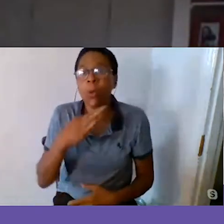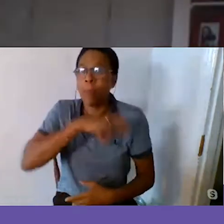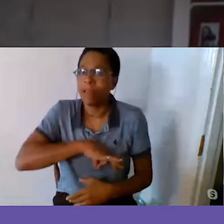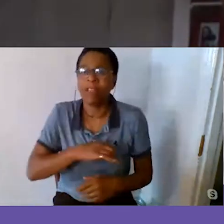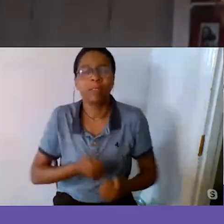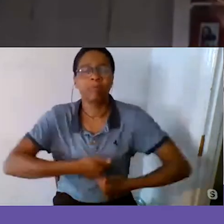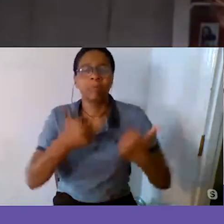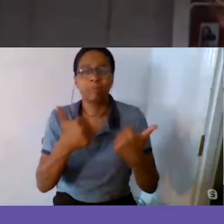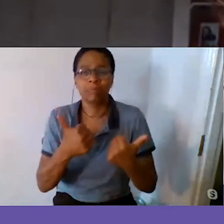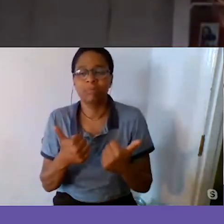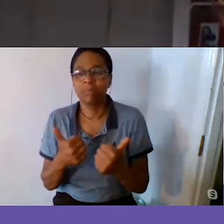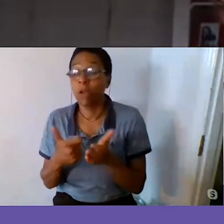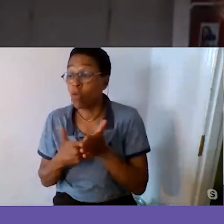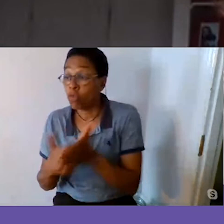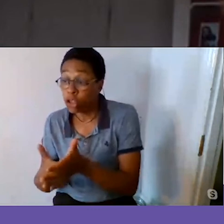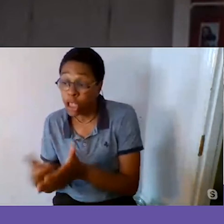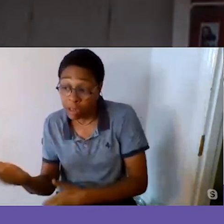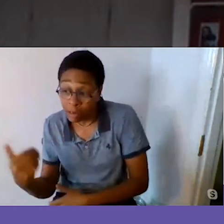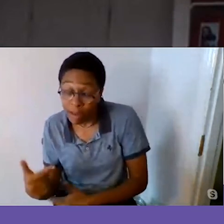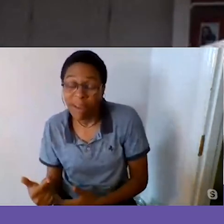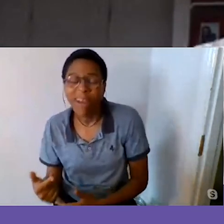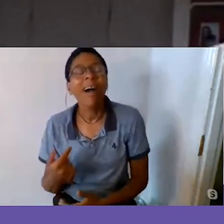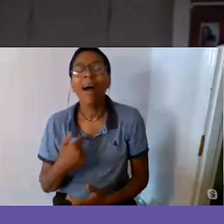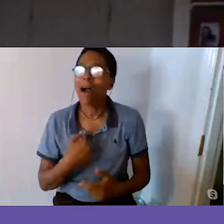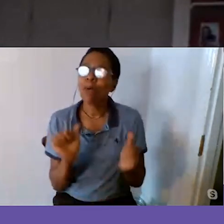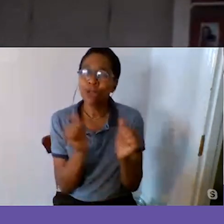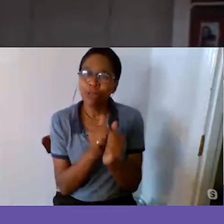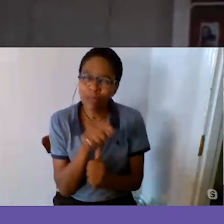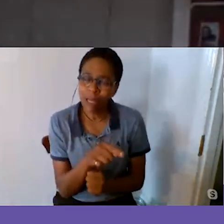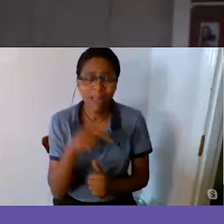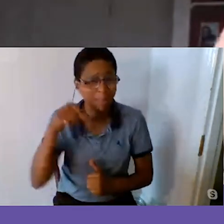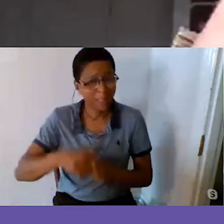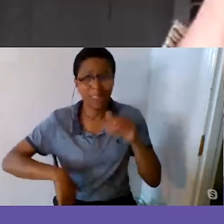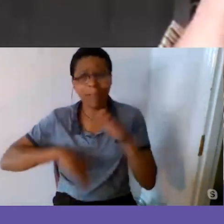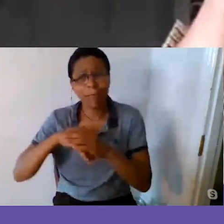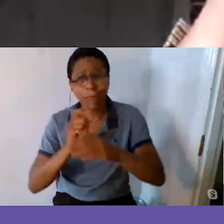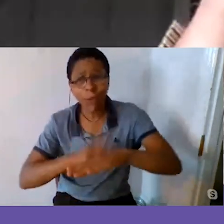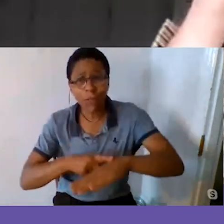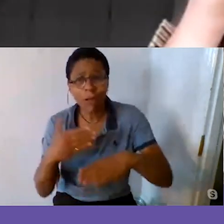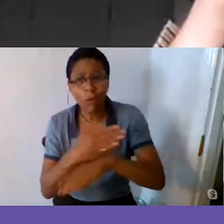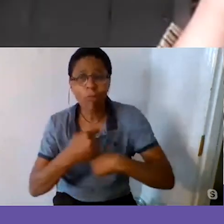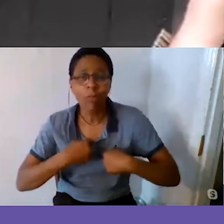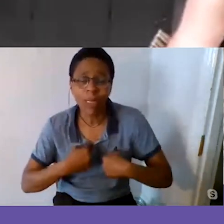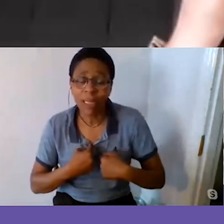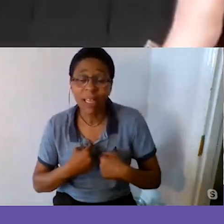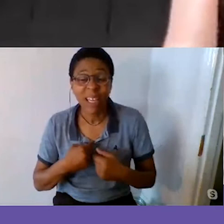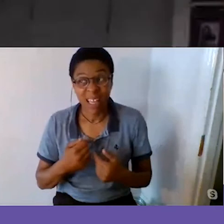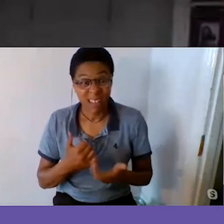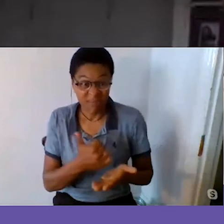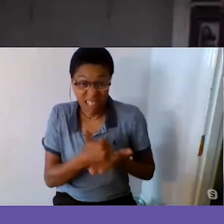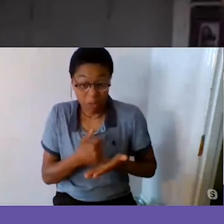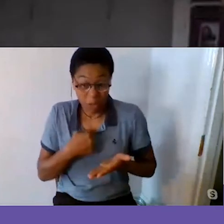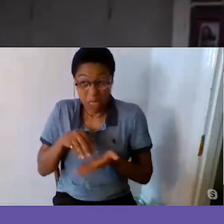in terms of passion, because it's my full-time thing, and like, it's what, pays the rent and all of